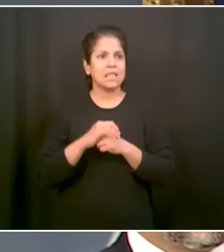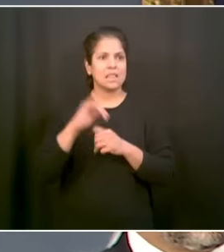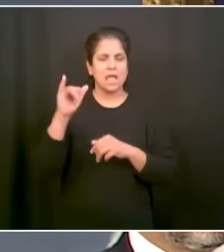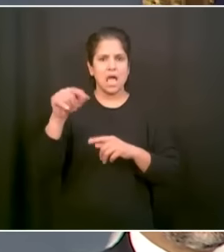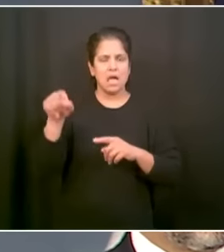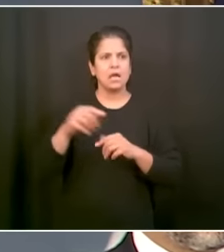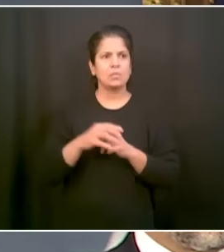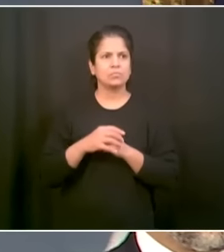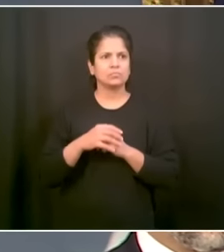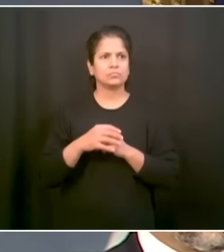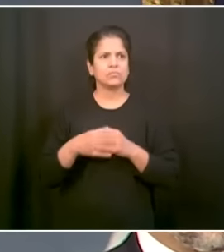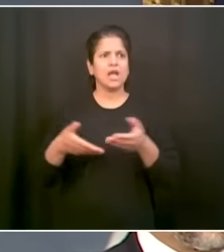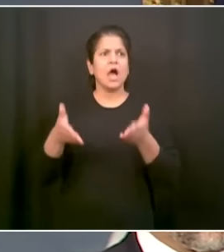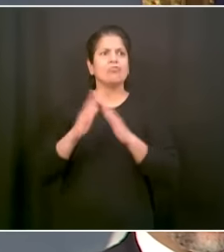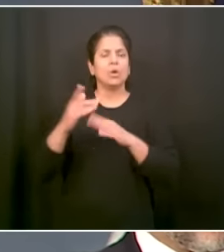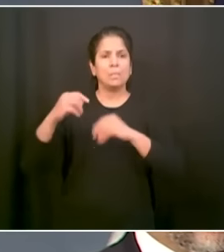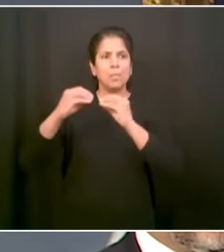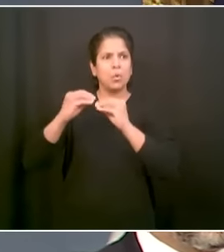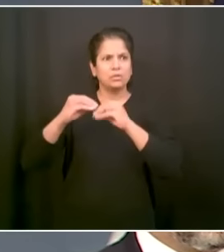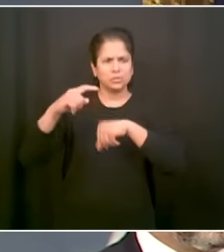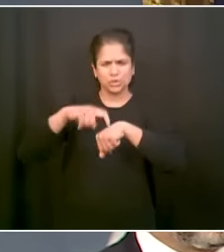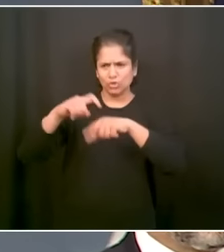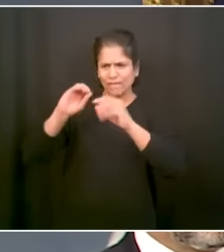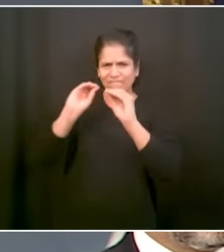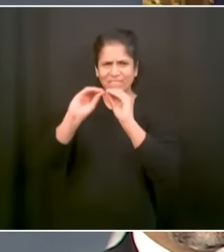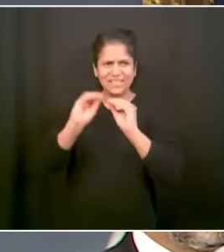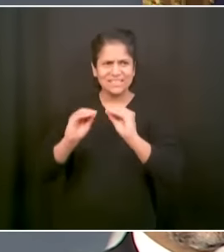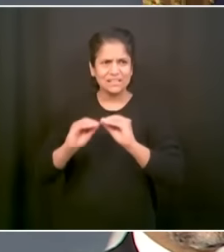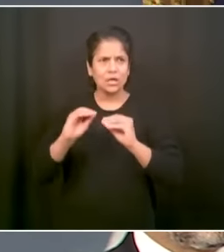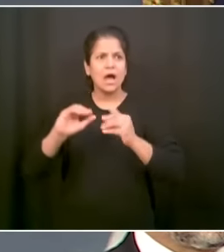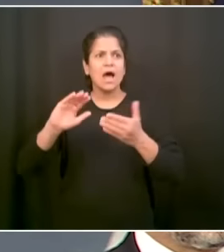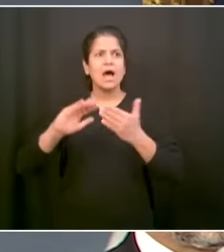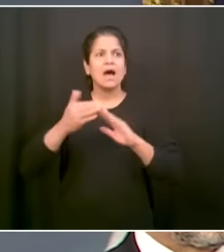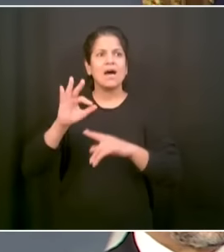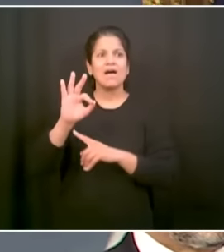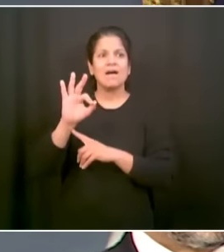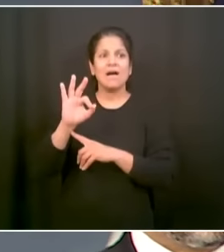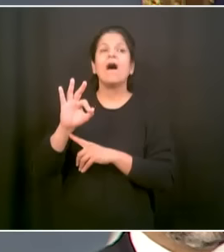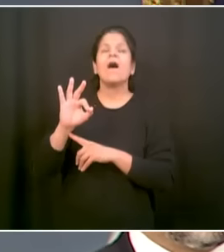case. Looking forward, we want to make sure that we balance New Yorkers' access